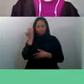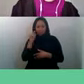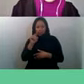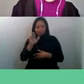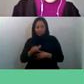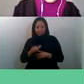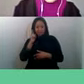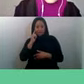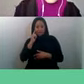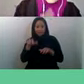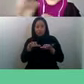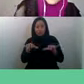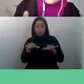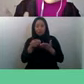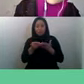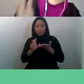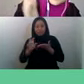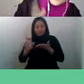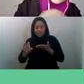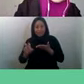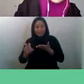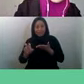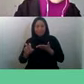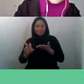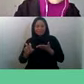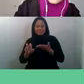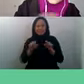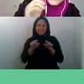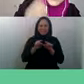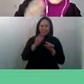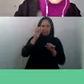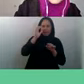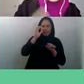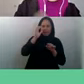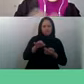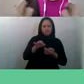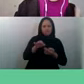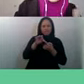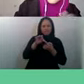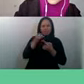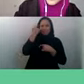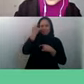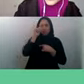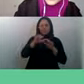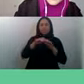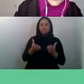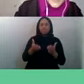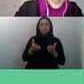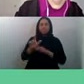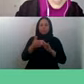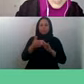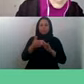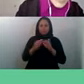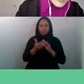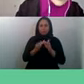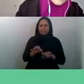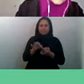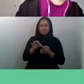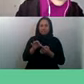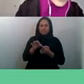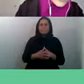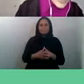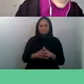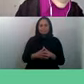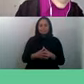LaunchCut, if you've heard of GoFundMe, it's essentially the same concept, but uniquely built for the global Muslim community. And the